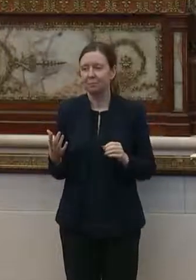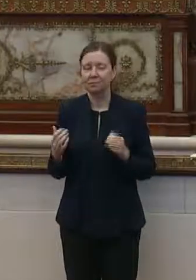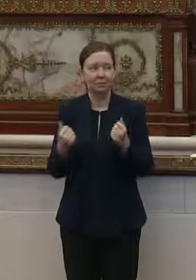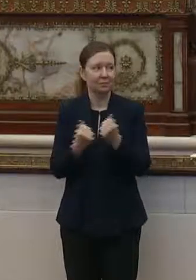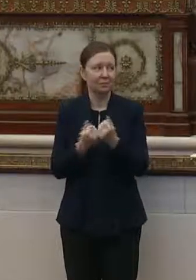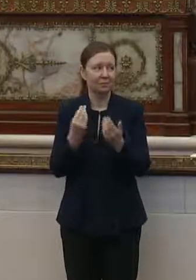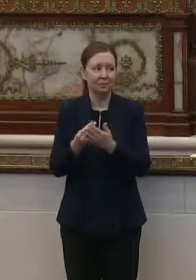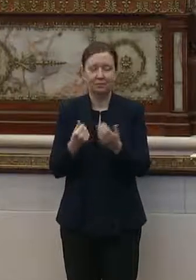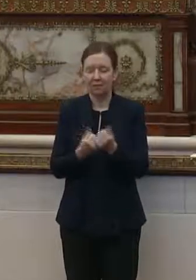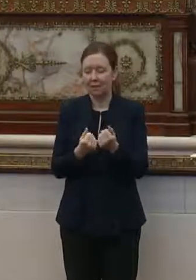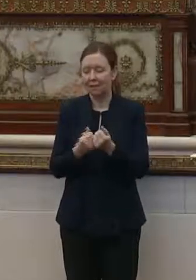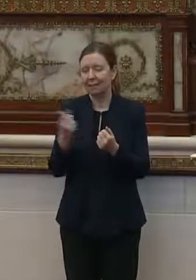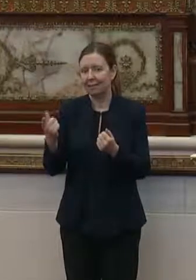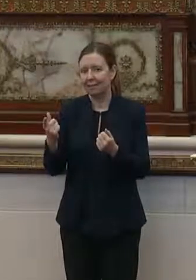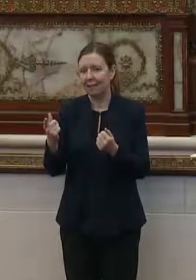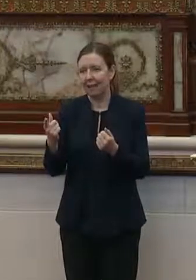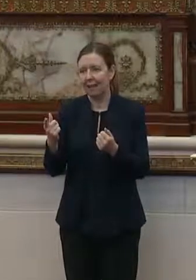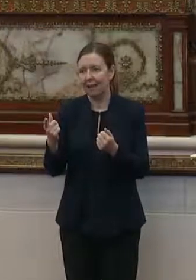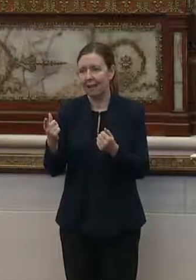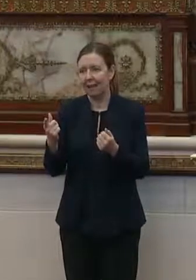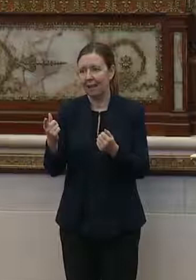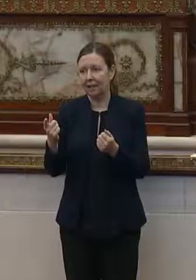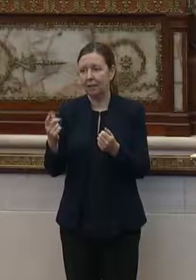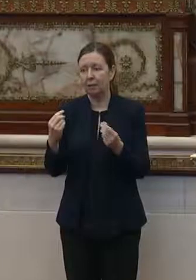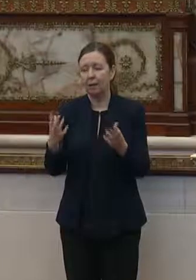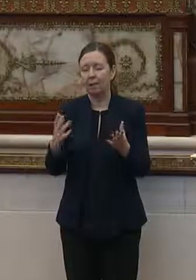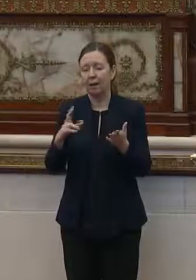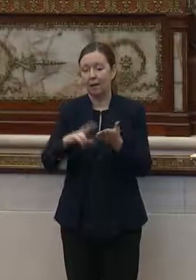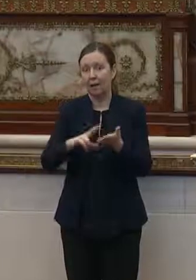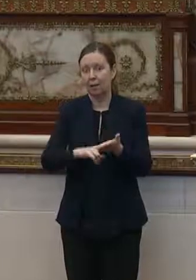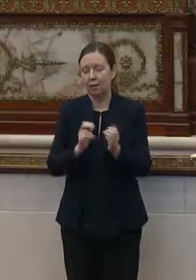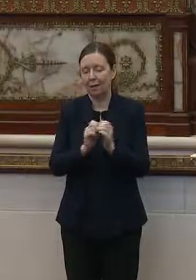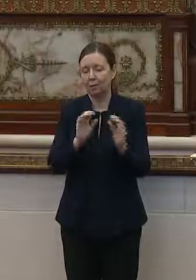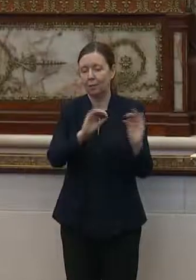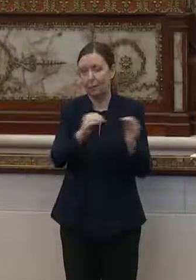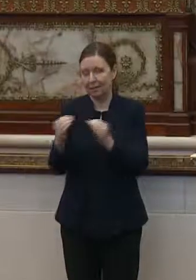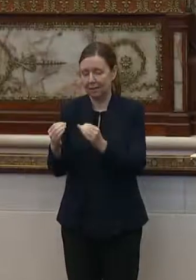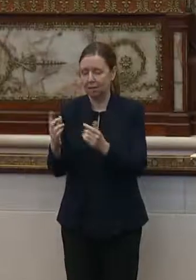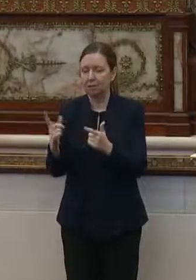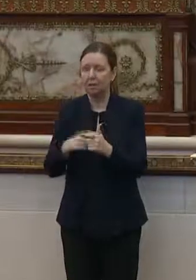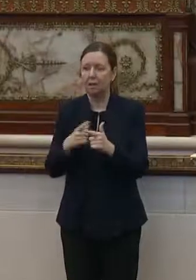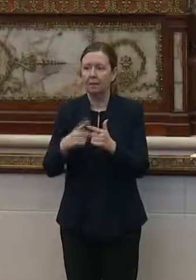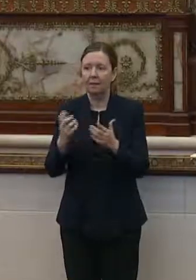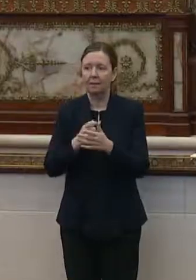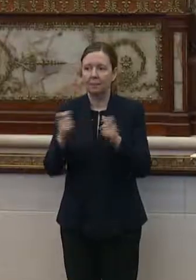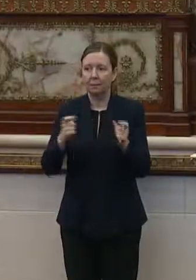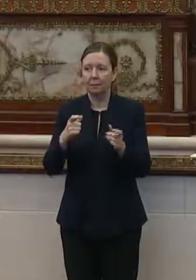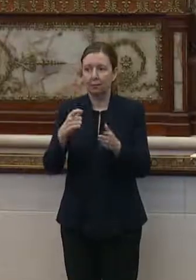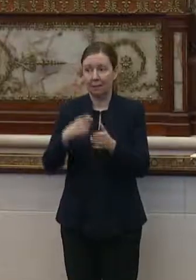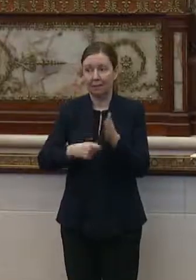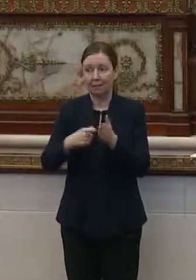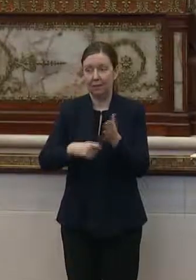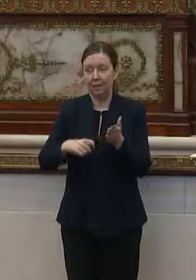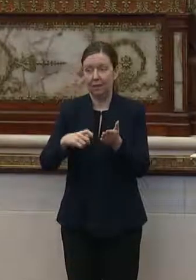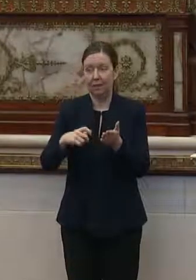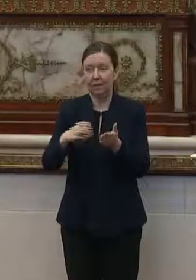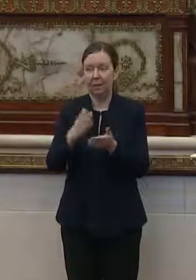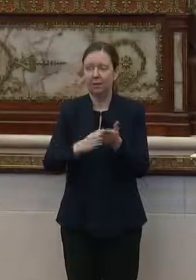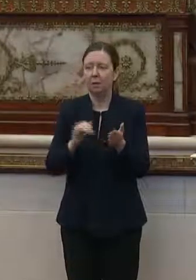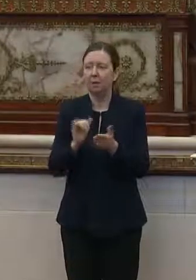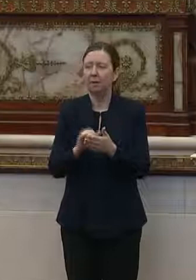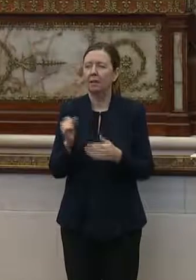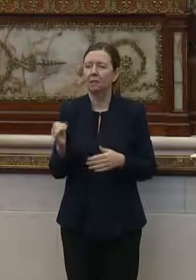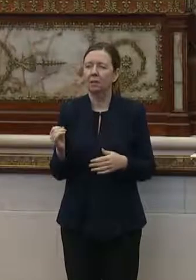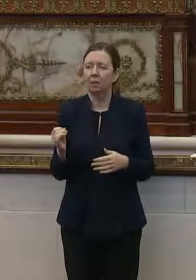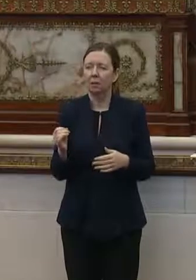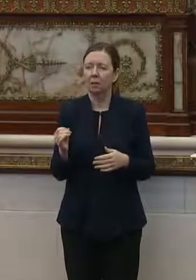funding. Basically, they in turn provide a contract with organizations and then take an administrative fee as part of that. And so it's a